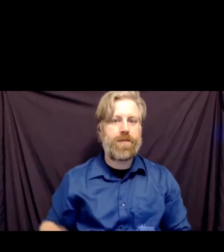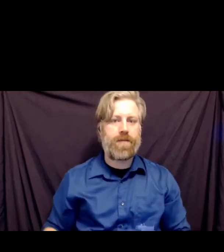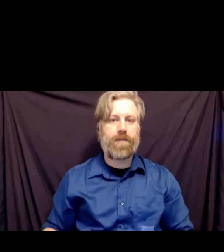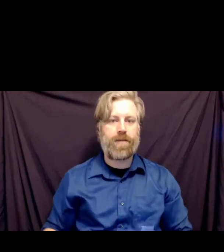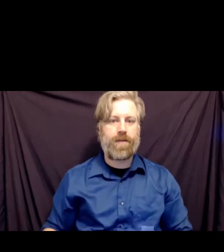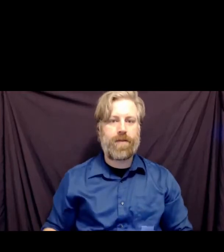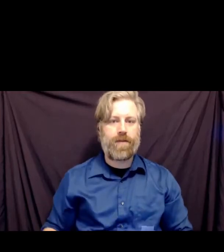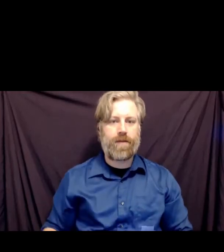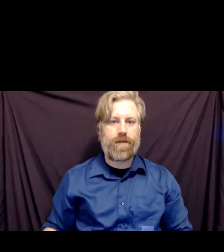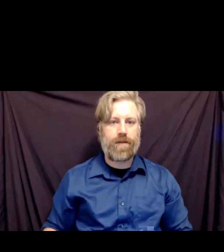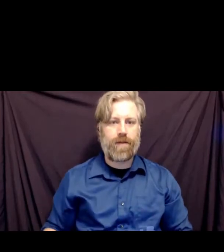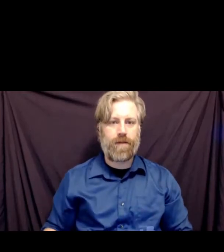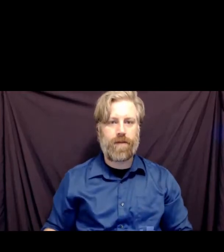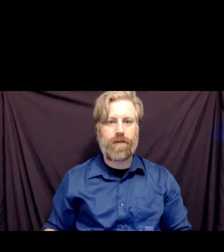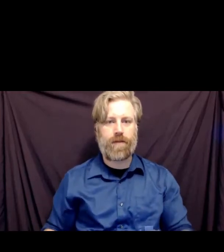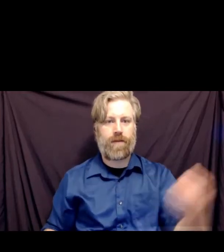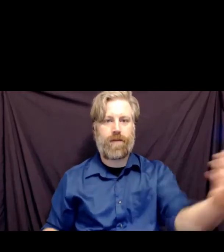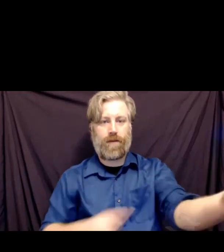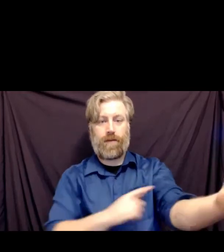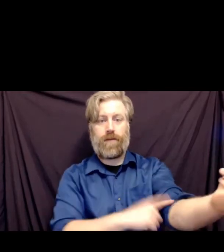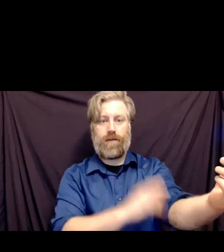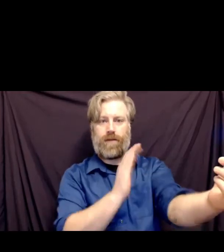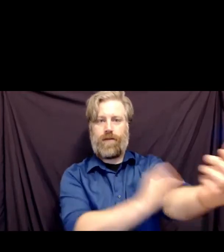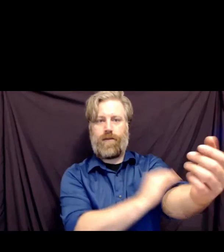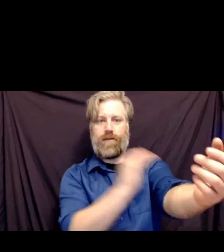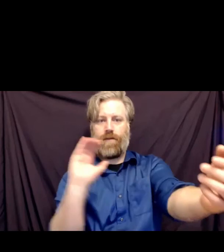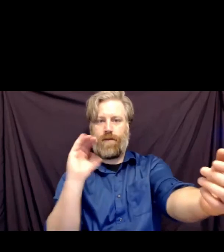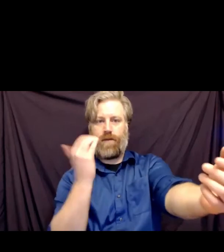Cup the inside of the left elbow, 9.